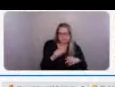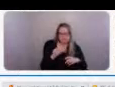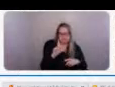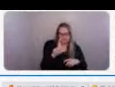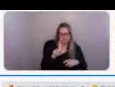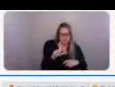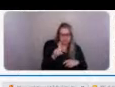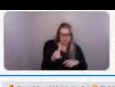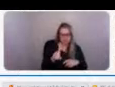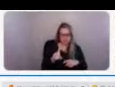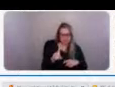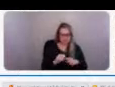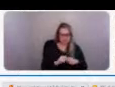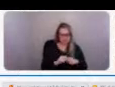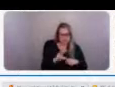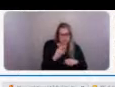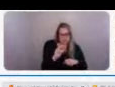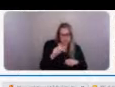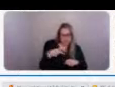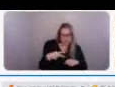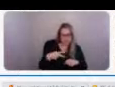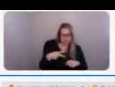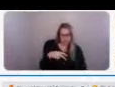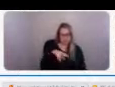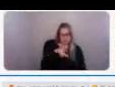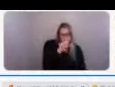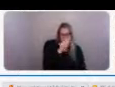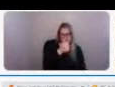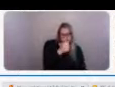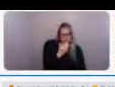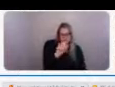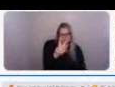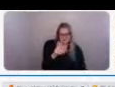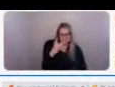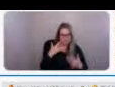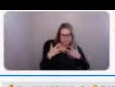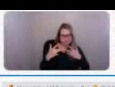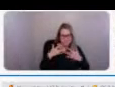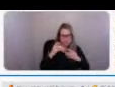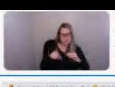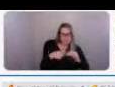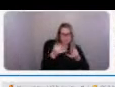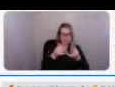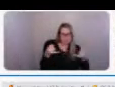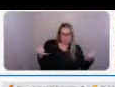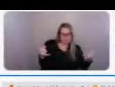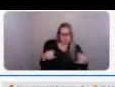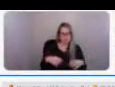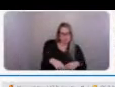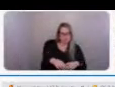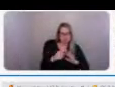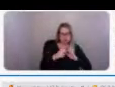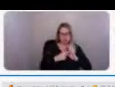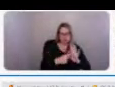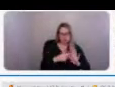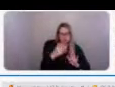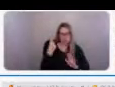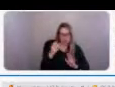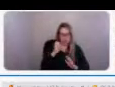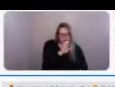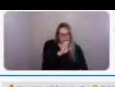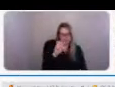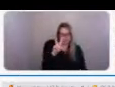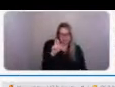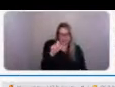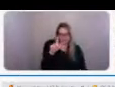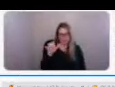new boundary map reference draft 10.2 i had some concerns about the boundary realignment it would appear we are the only east valley community that